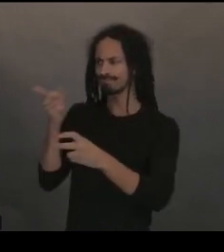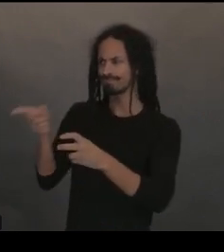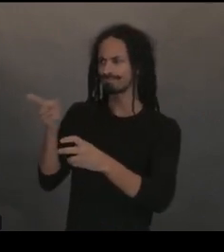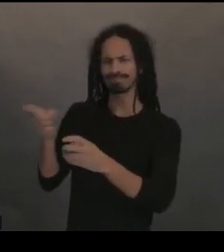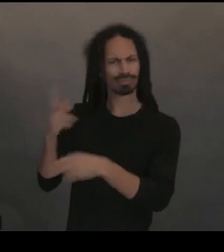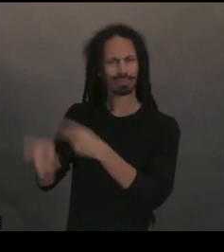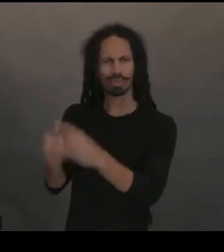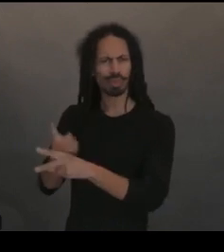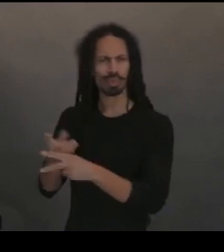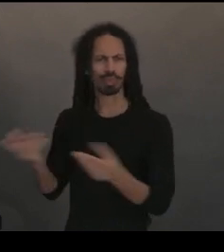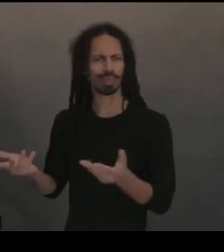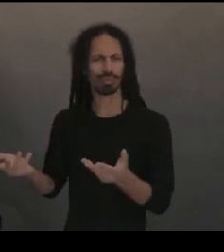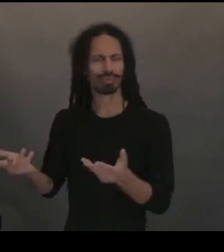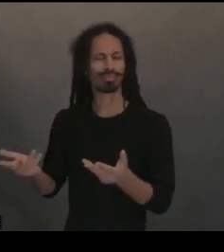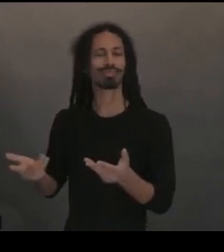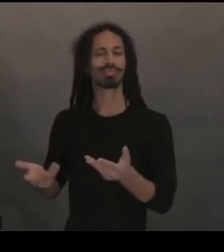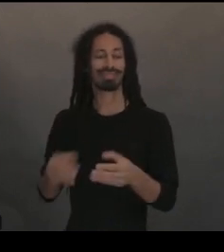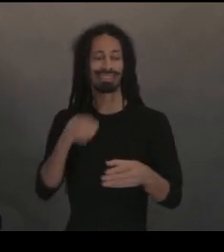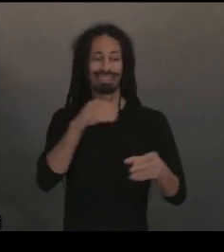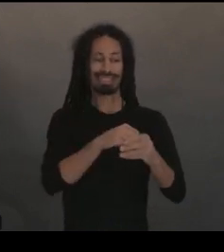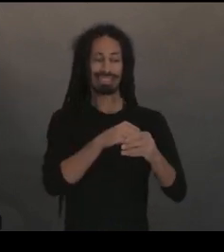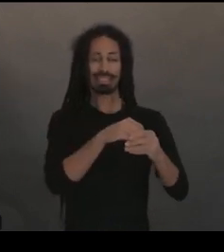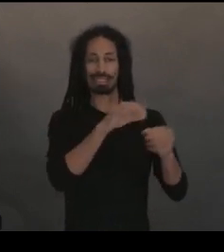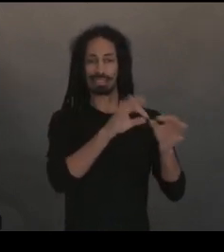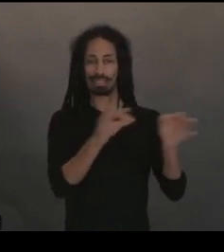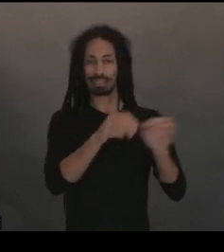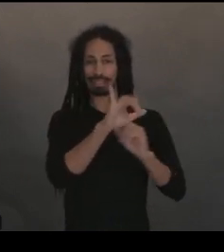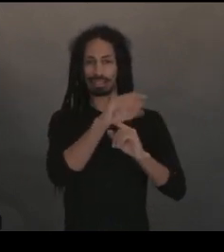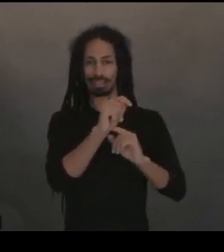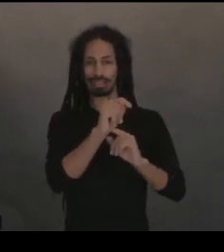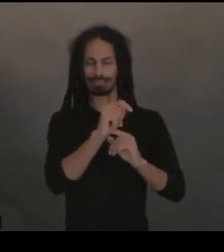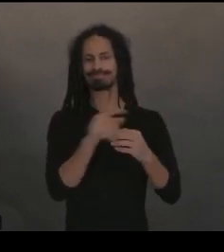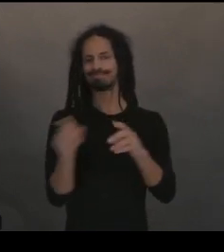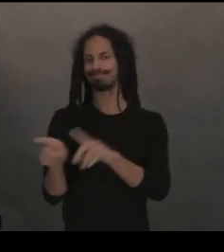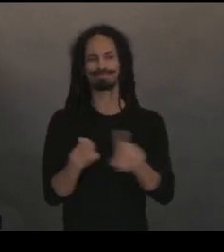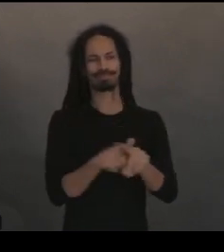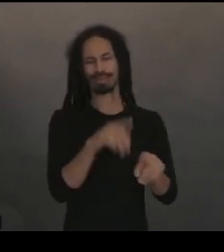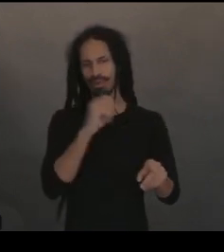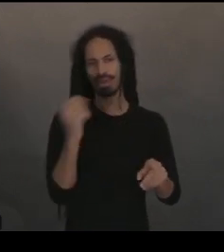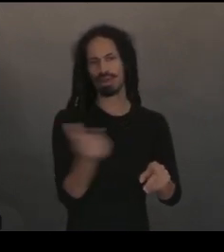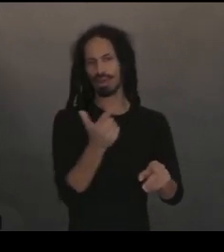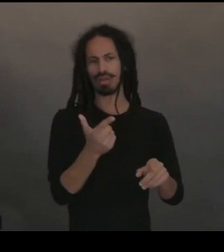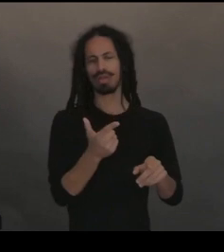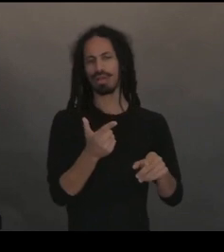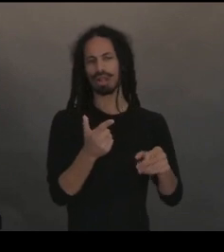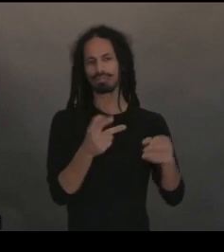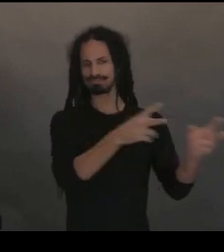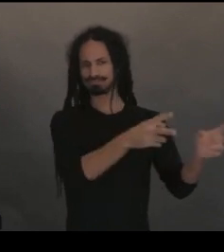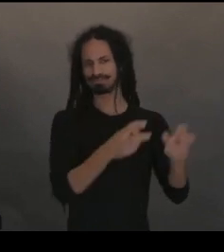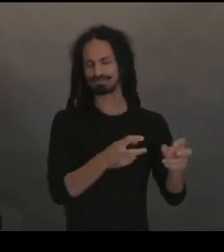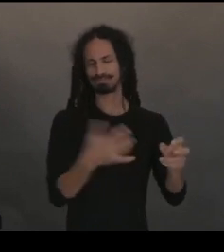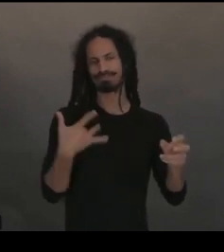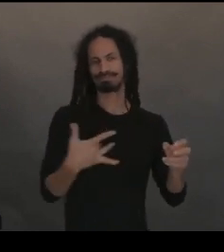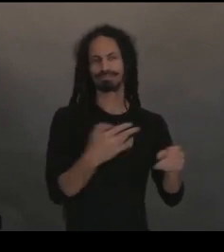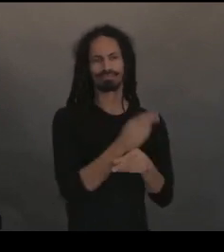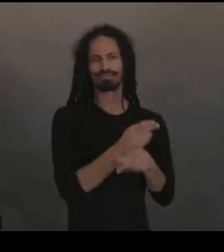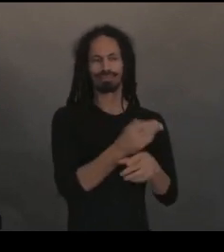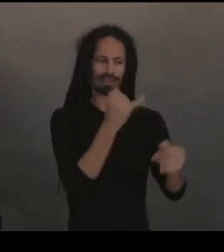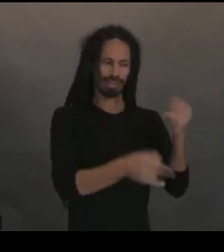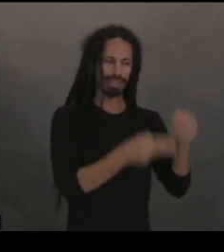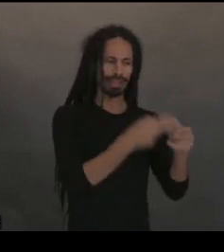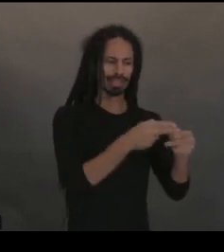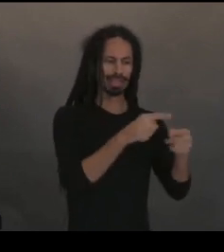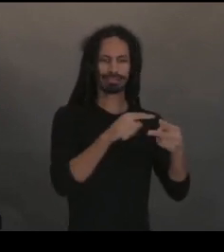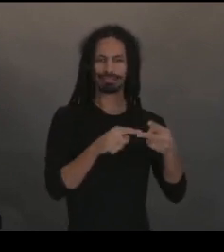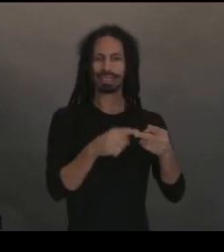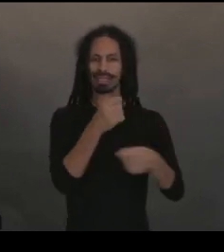In-text citations are the same for all types of sources. You use the author's last name and year, right? So